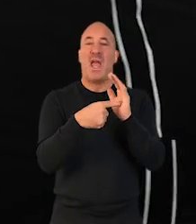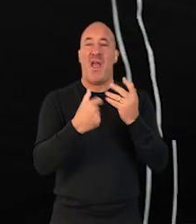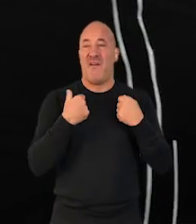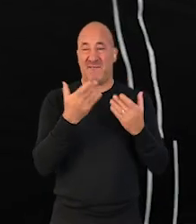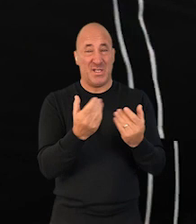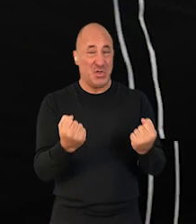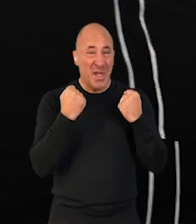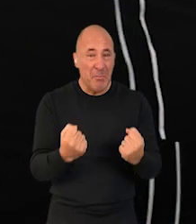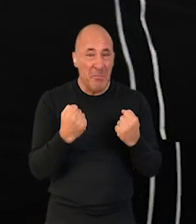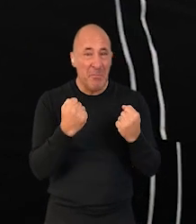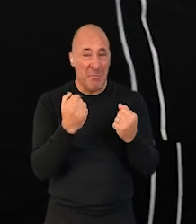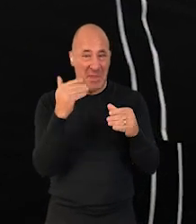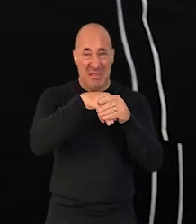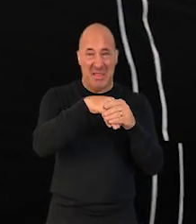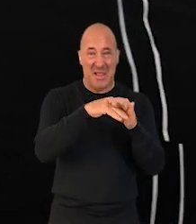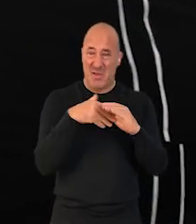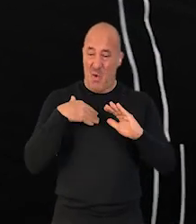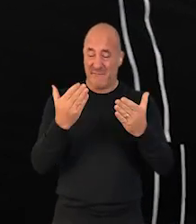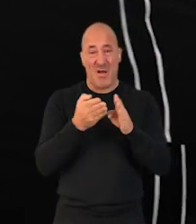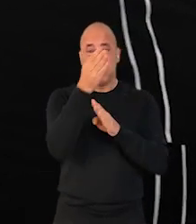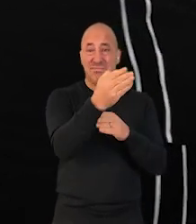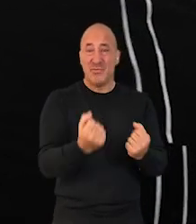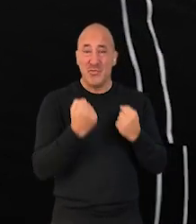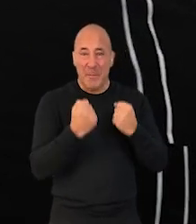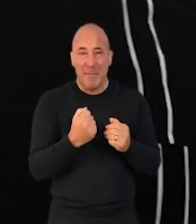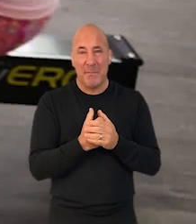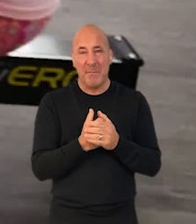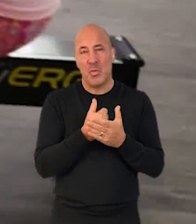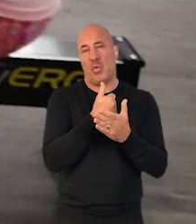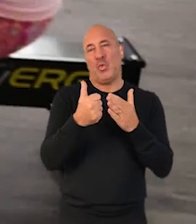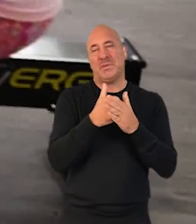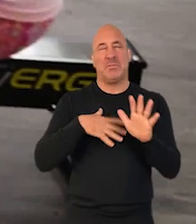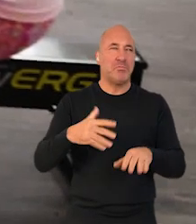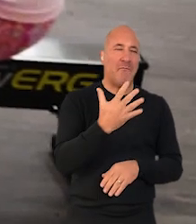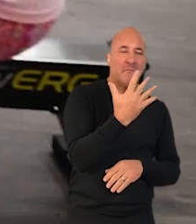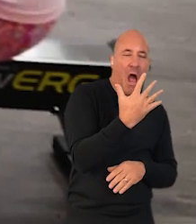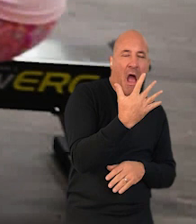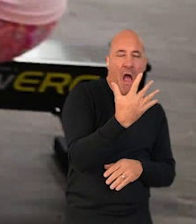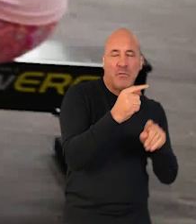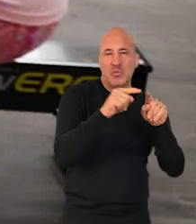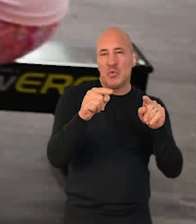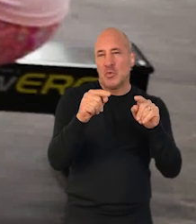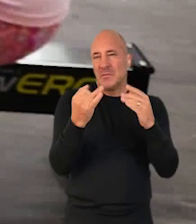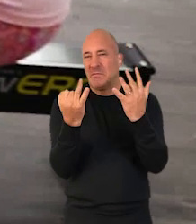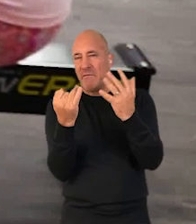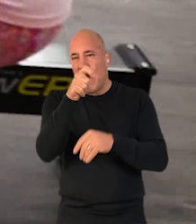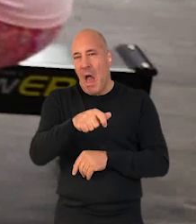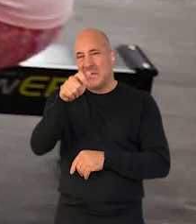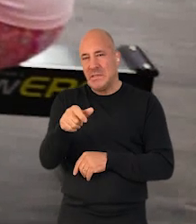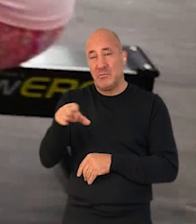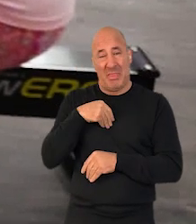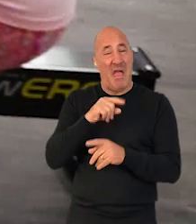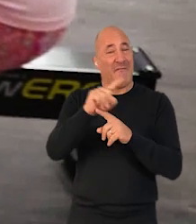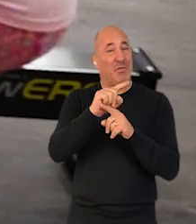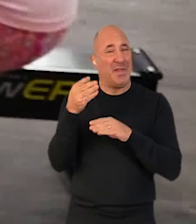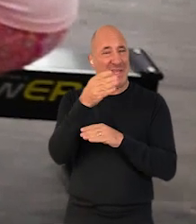We also access a gym on a Tuesday, so the group are offered a trip to the gym. And generally we take